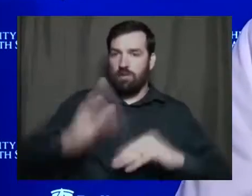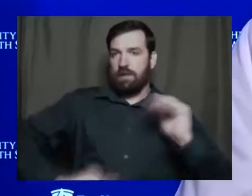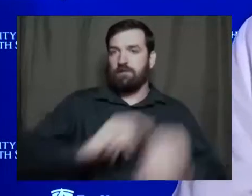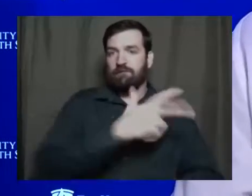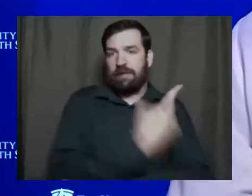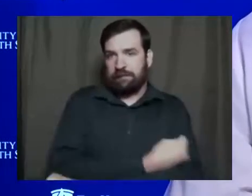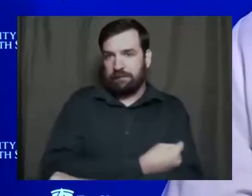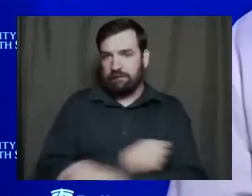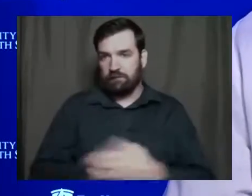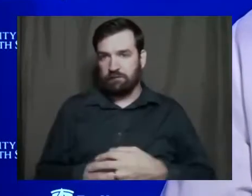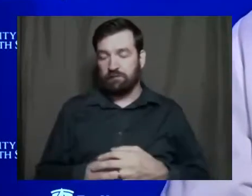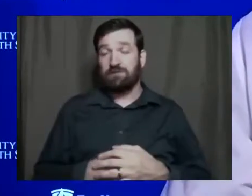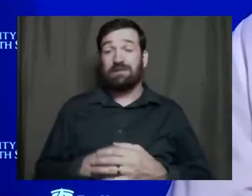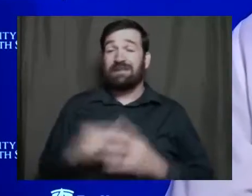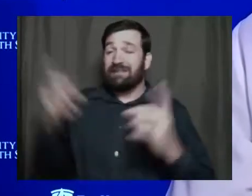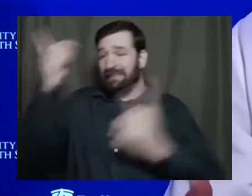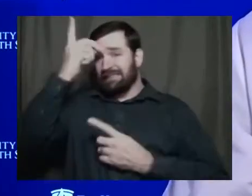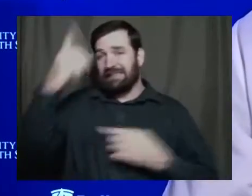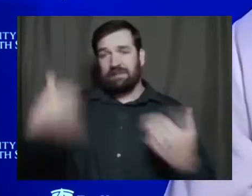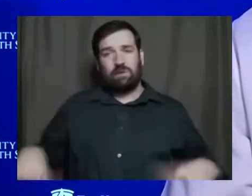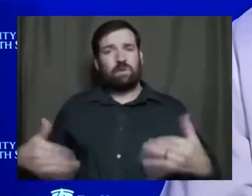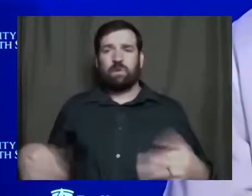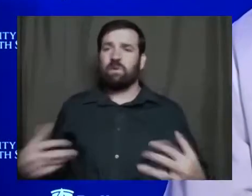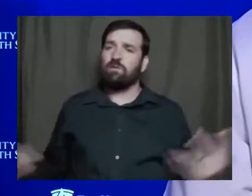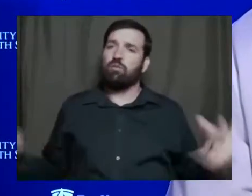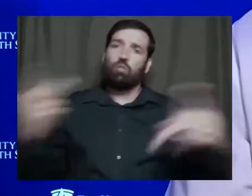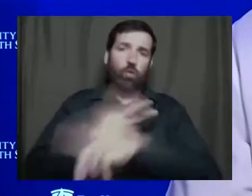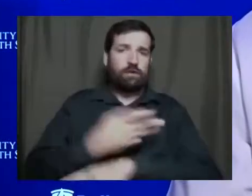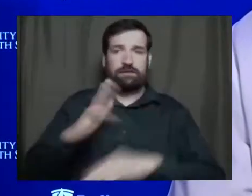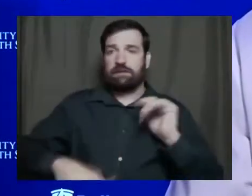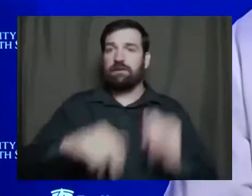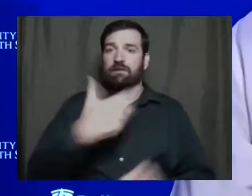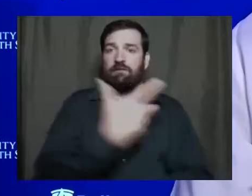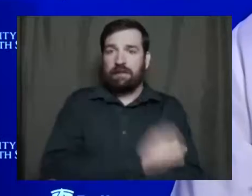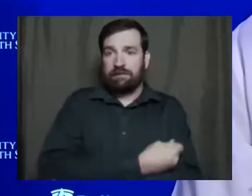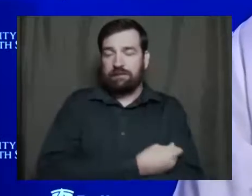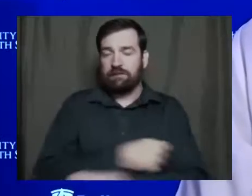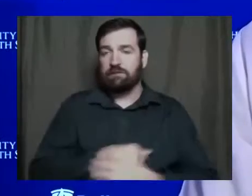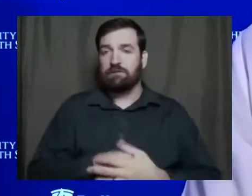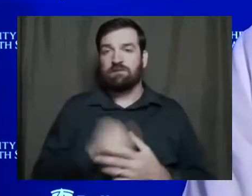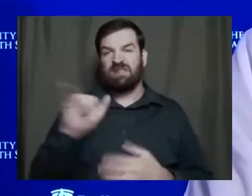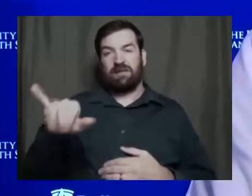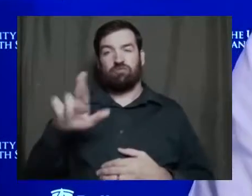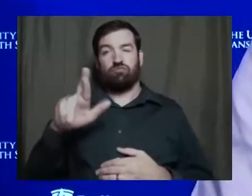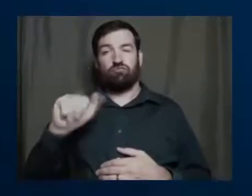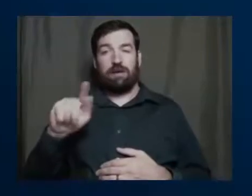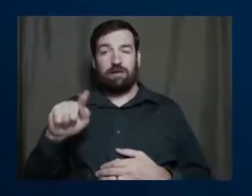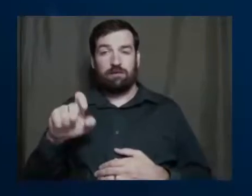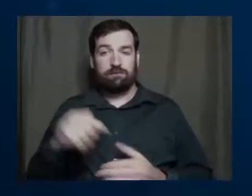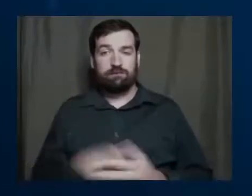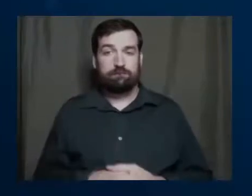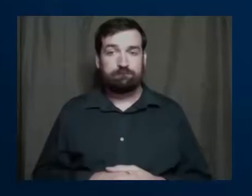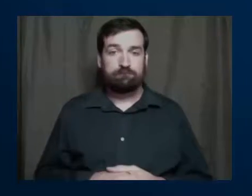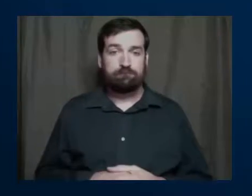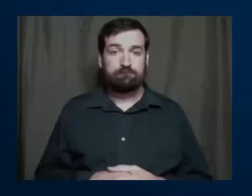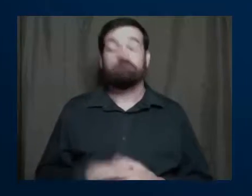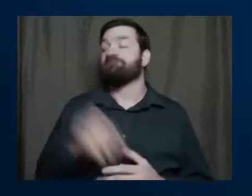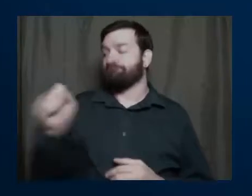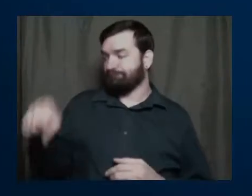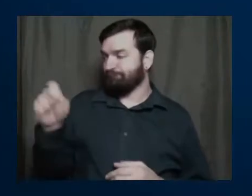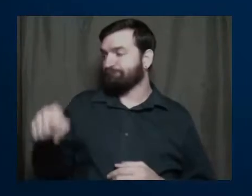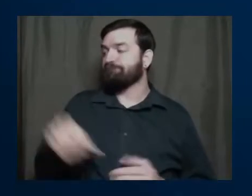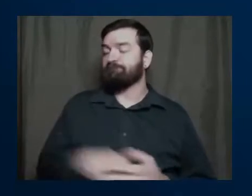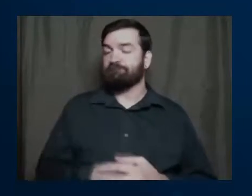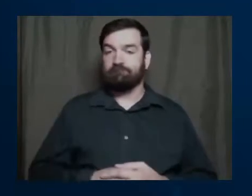the disease puts you at higher risk of that concern that you have from getting the vaccine. Absolutely. so the